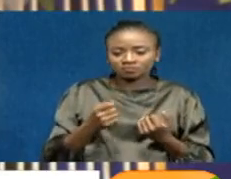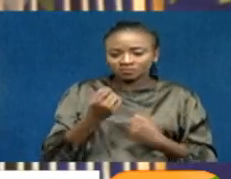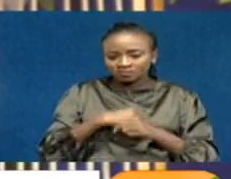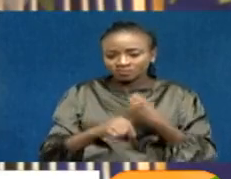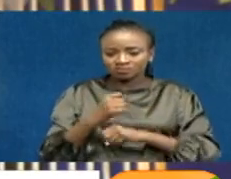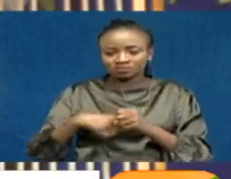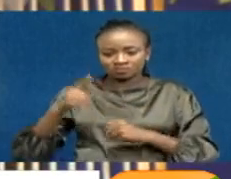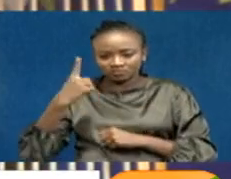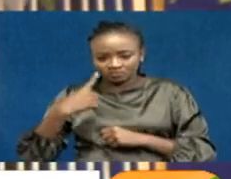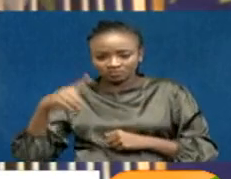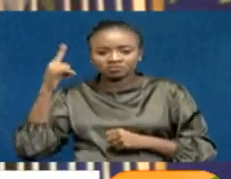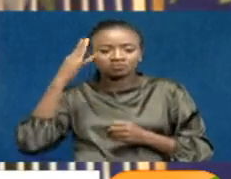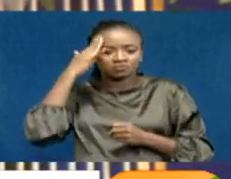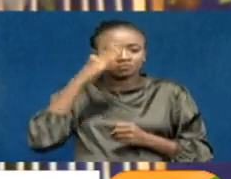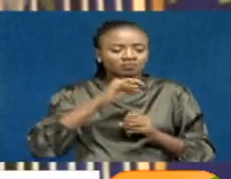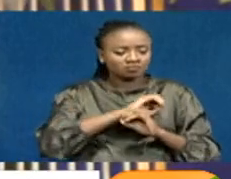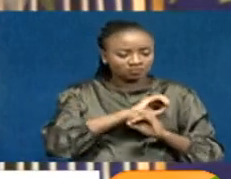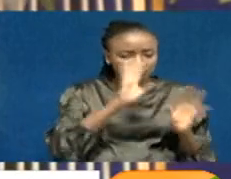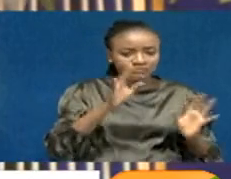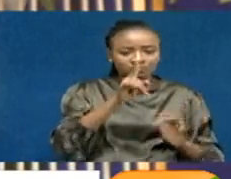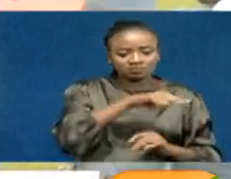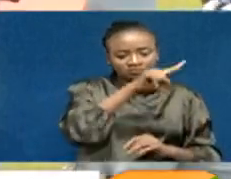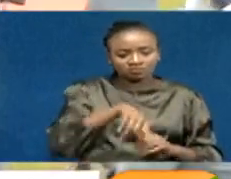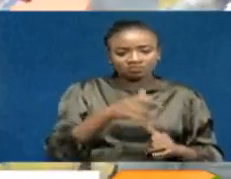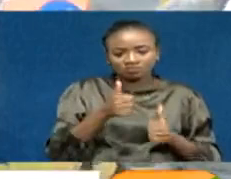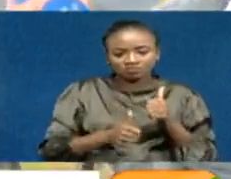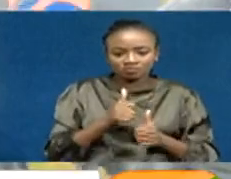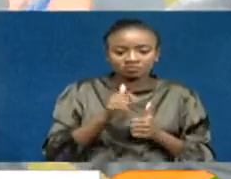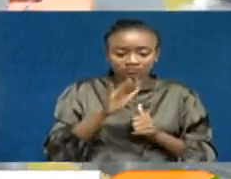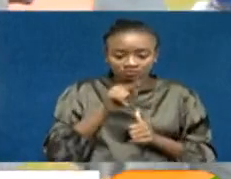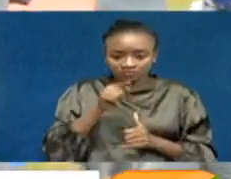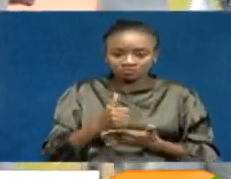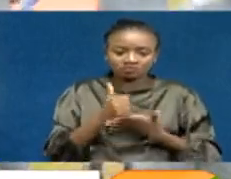wrong? That way we save ourselves, we save our country.